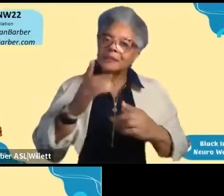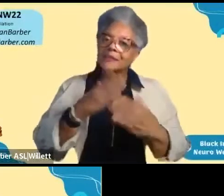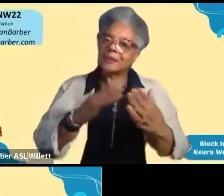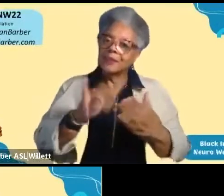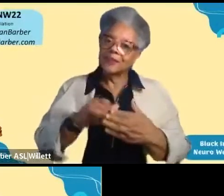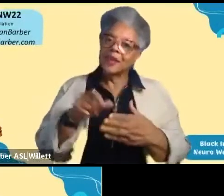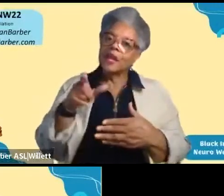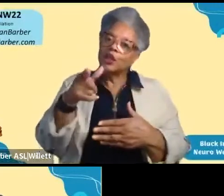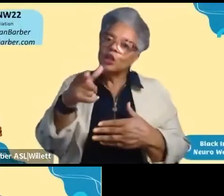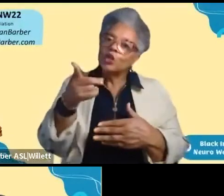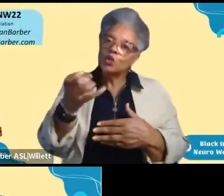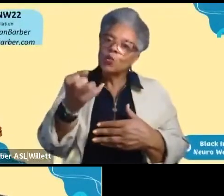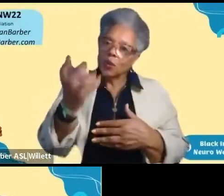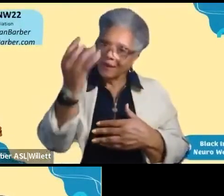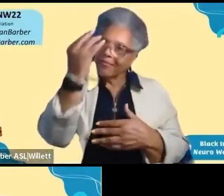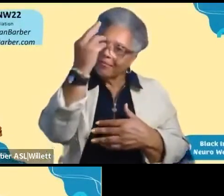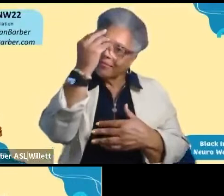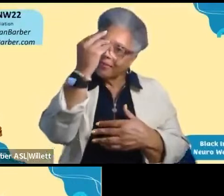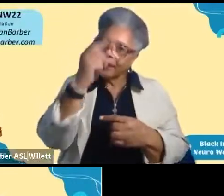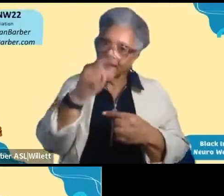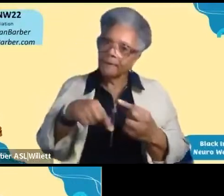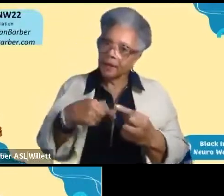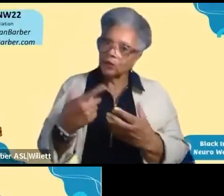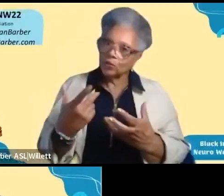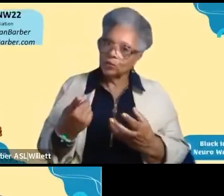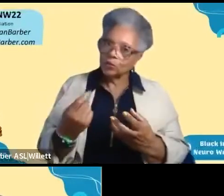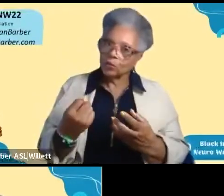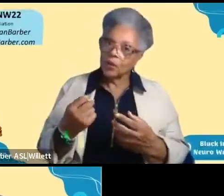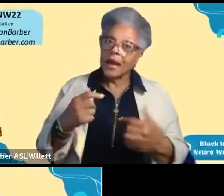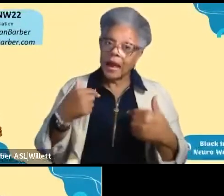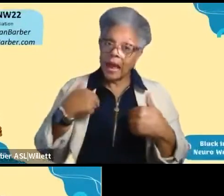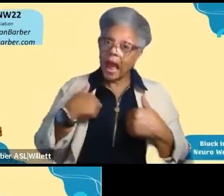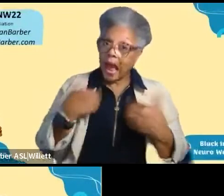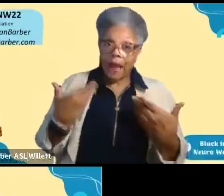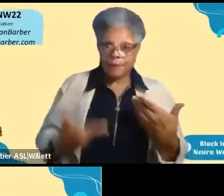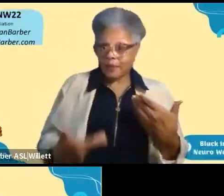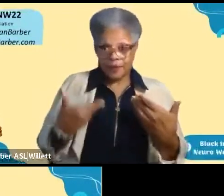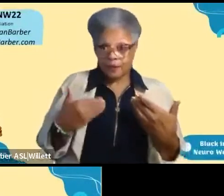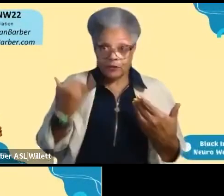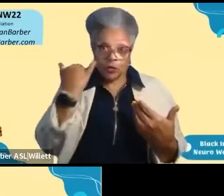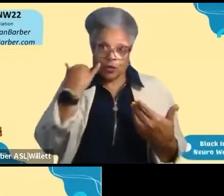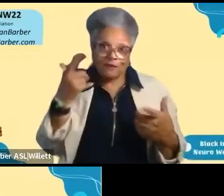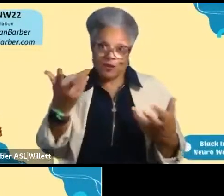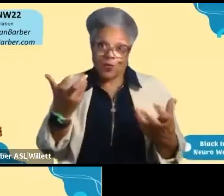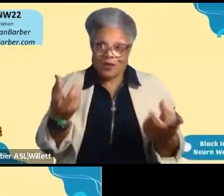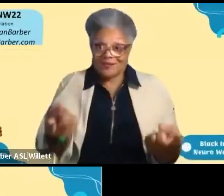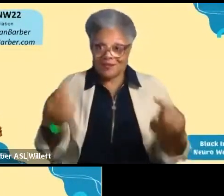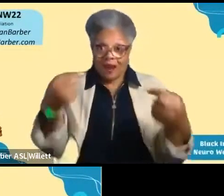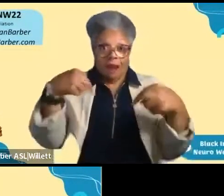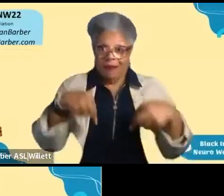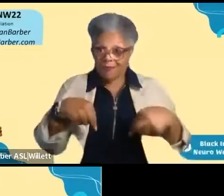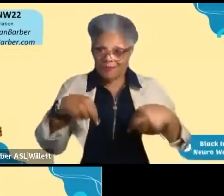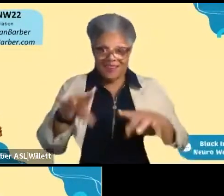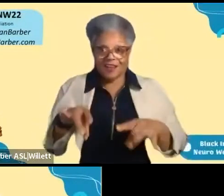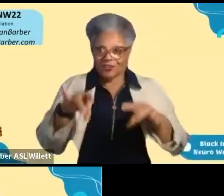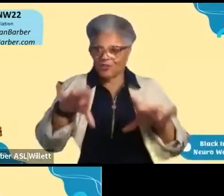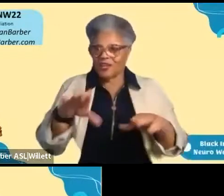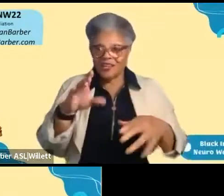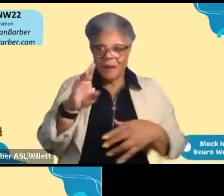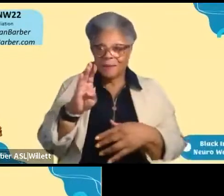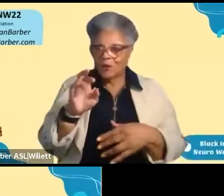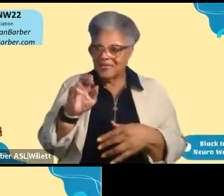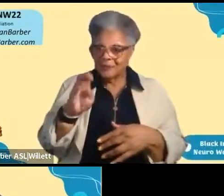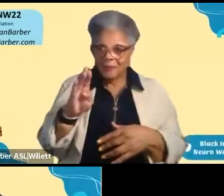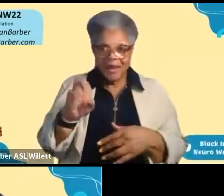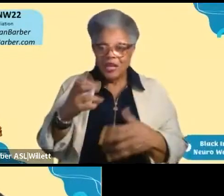do want to think about. And I'm here. So if you want to come to Australia, if you want to come to Brisbane and, you know,